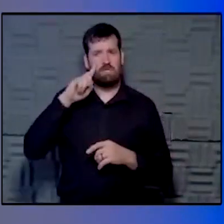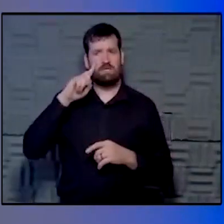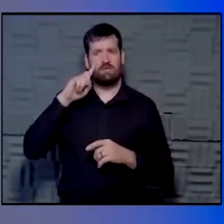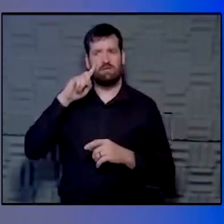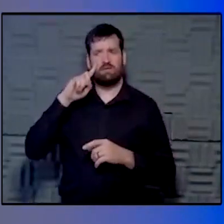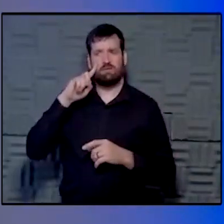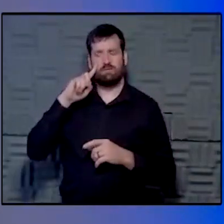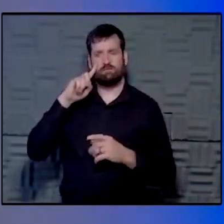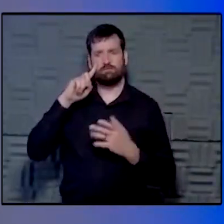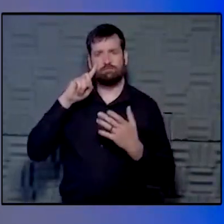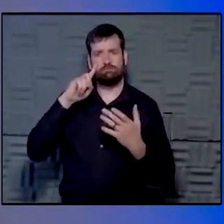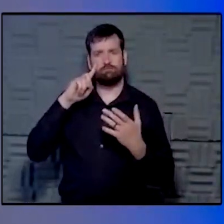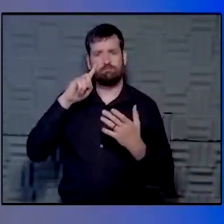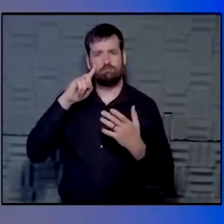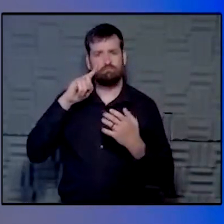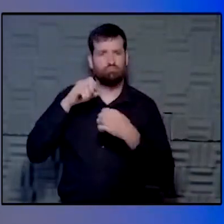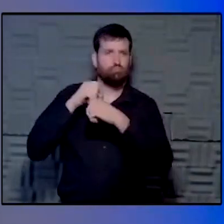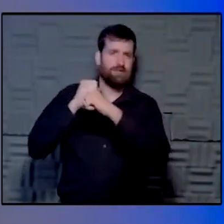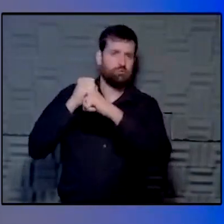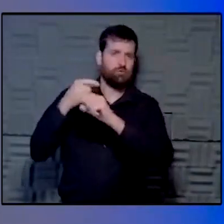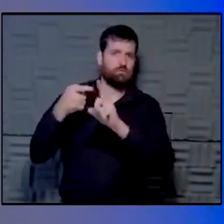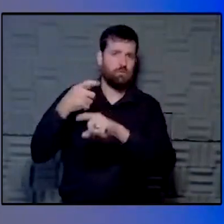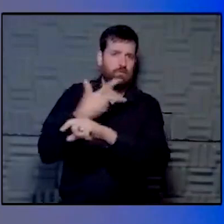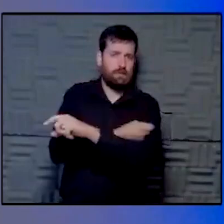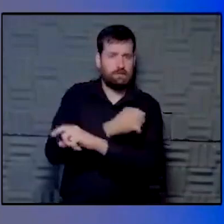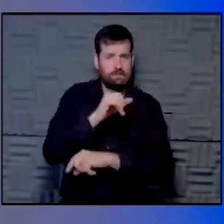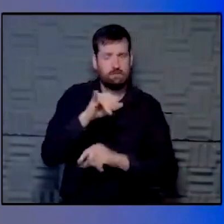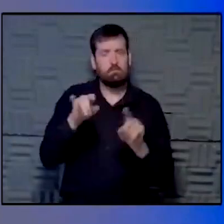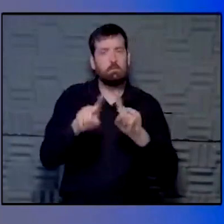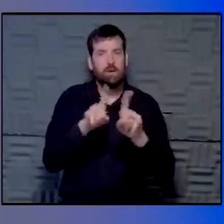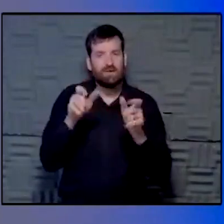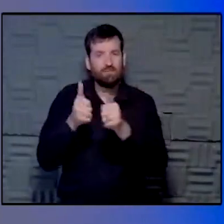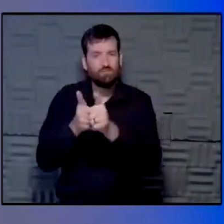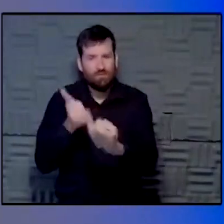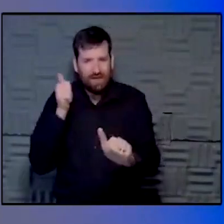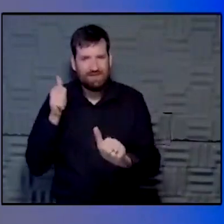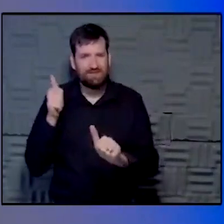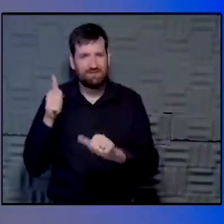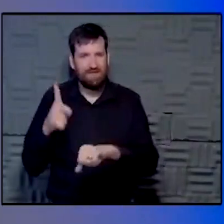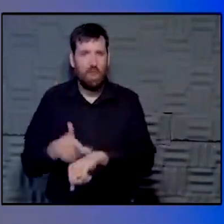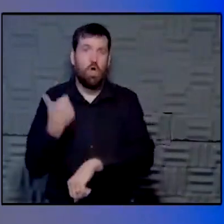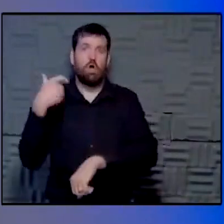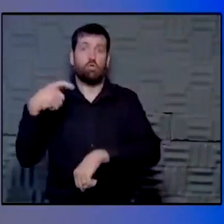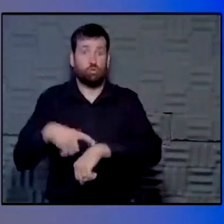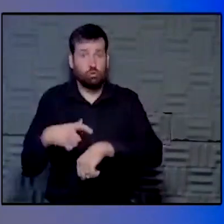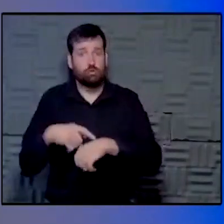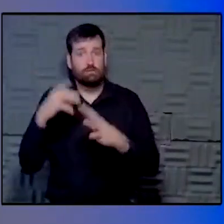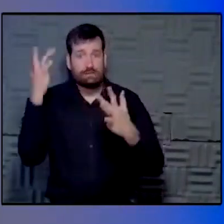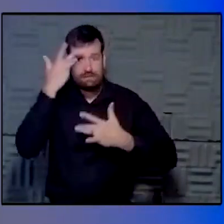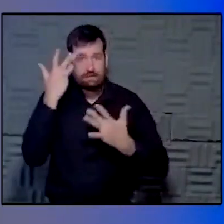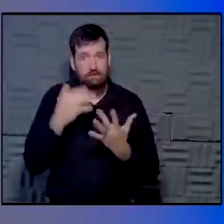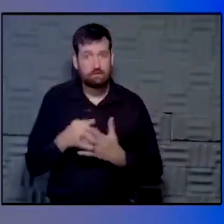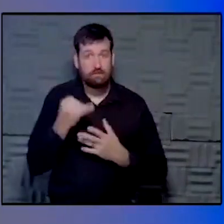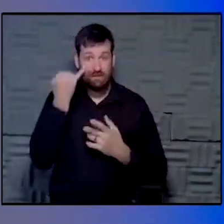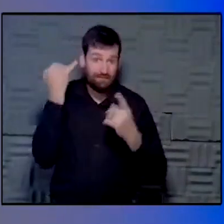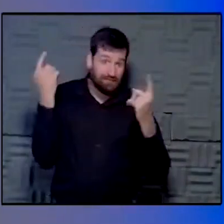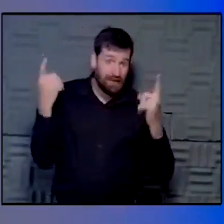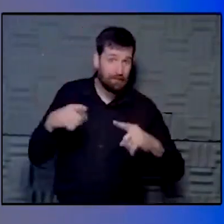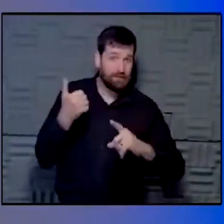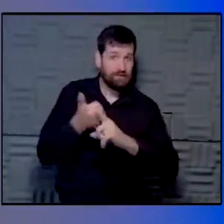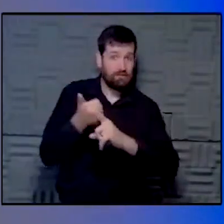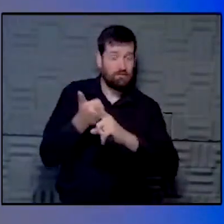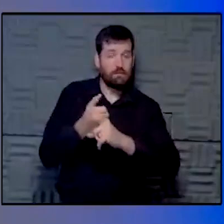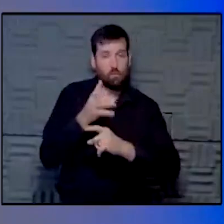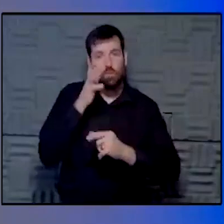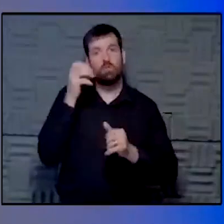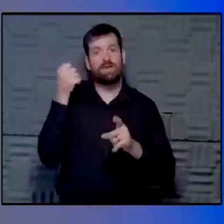the protection that it's given, but also the prevention of long-term consequences. Because if that happens to you, it